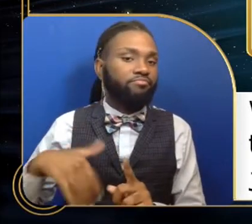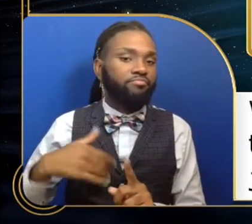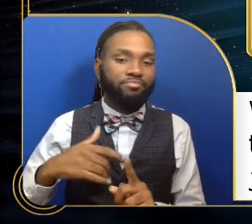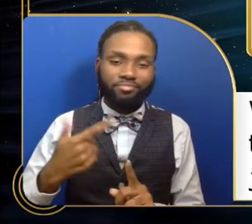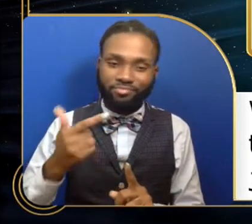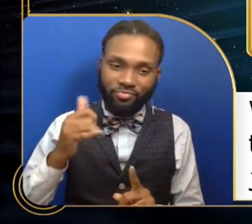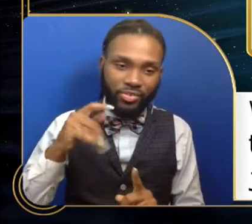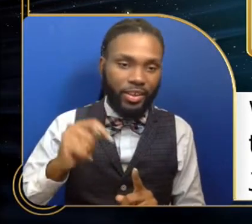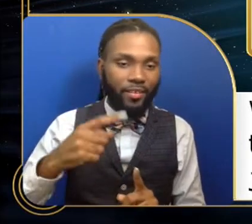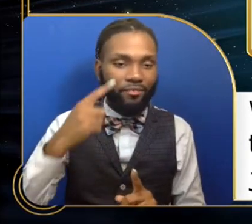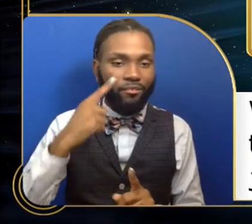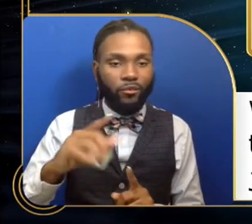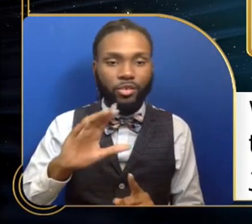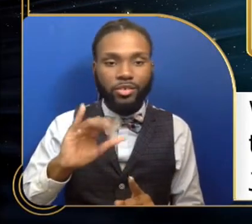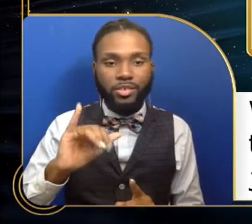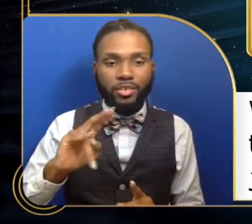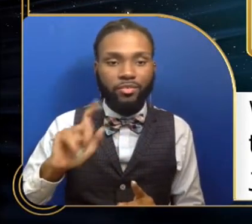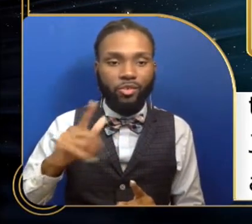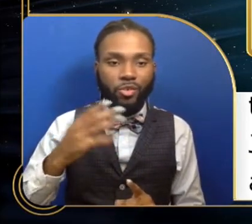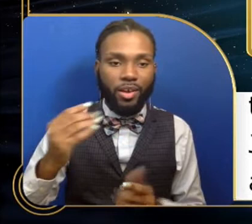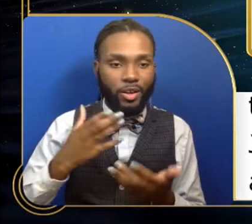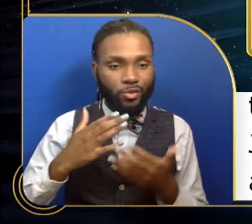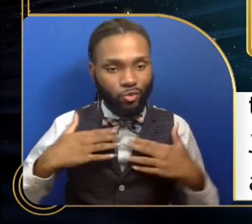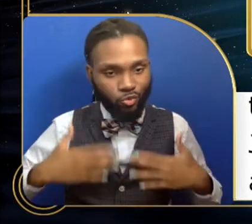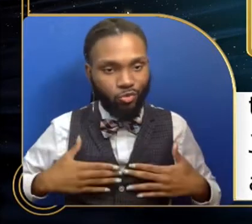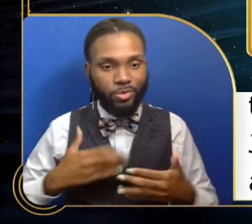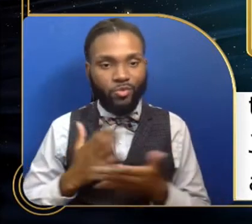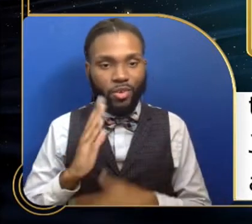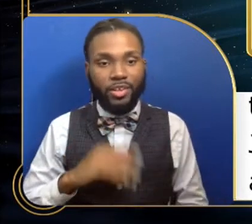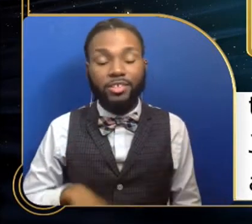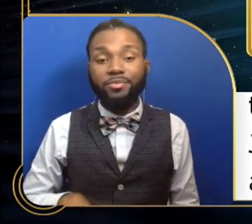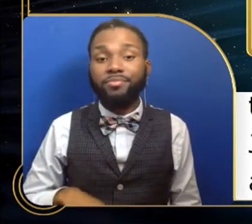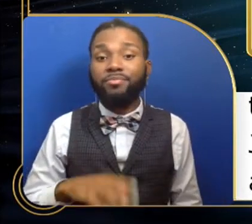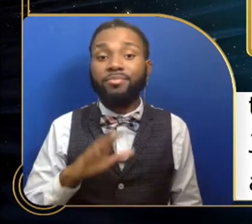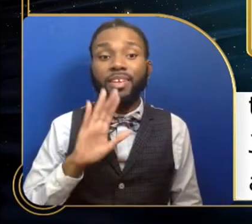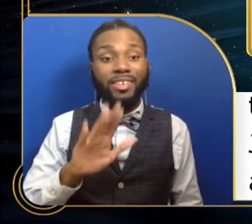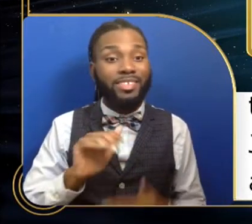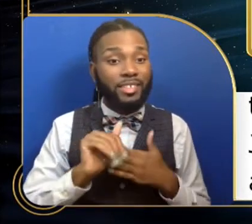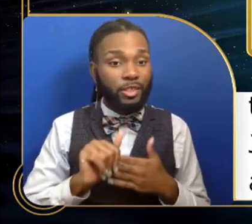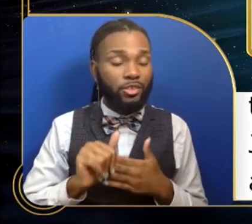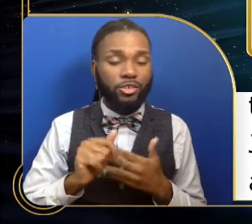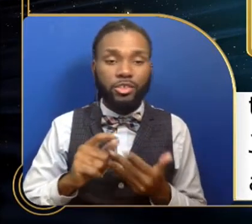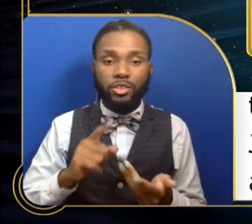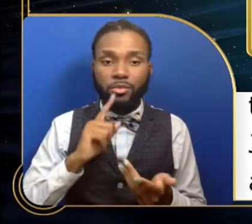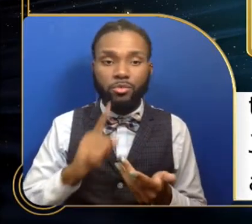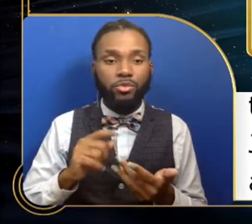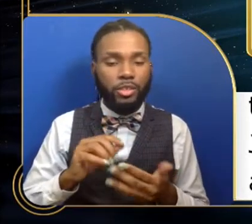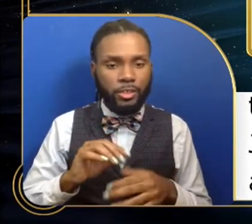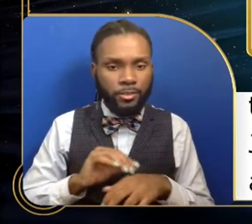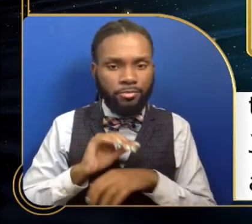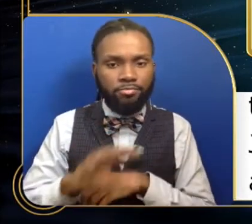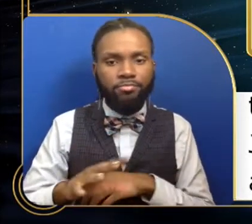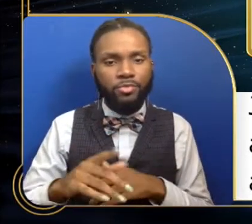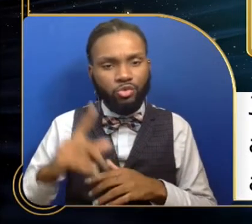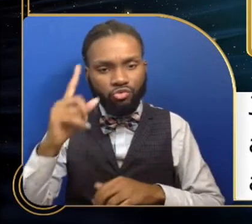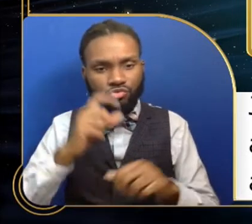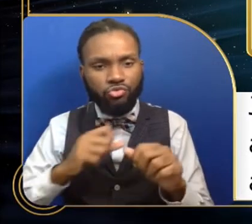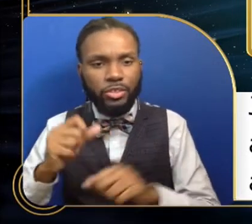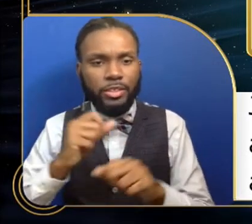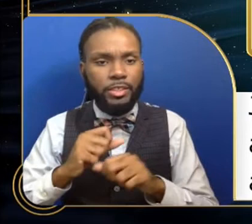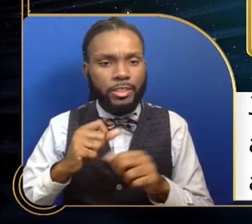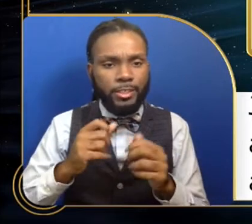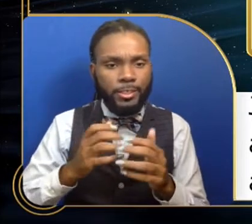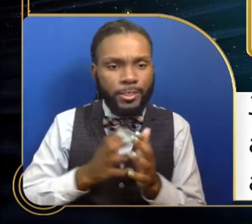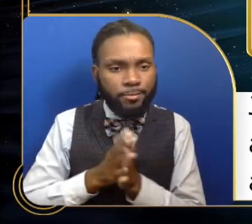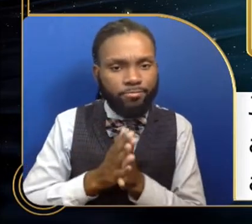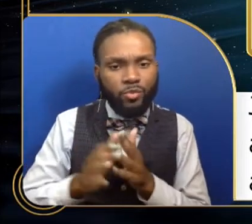human rights. His leadership, drive, strategic acumen, and passion have played an essential